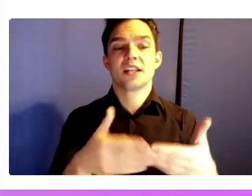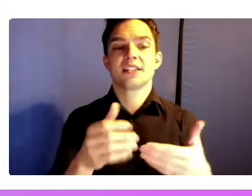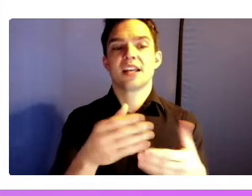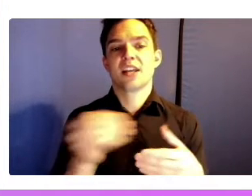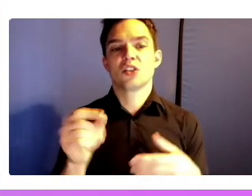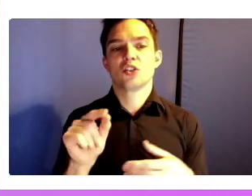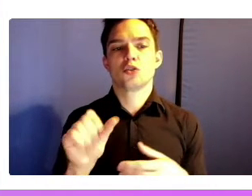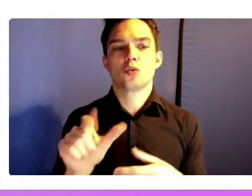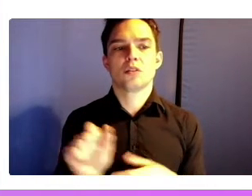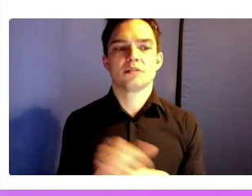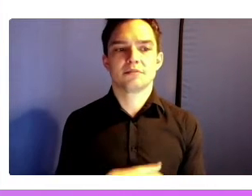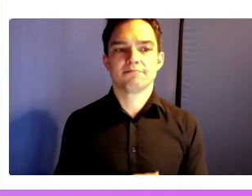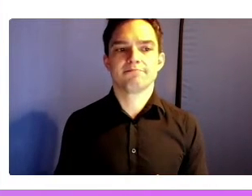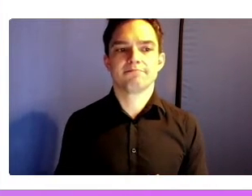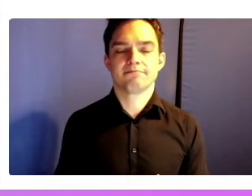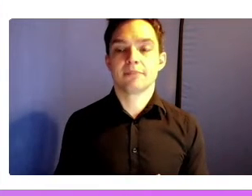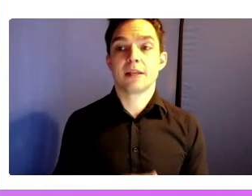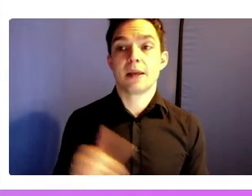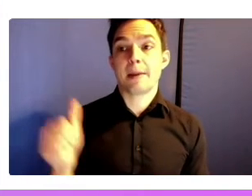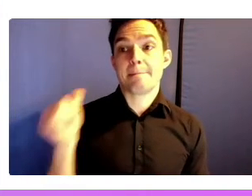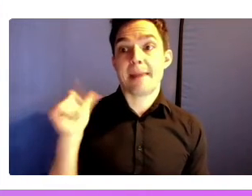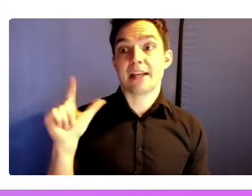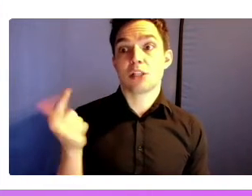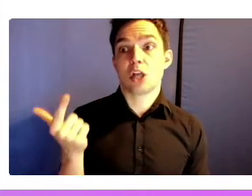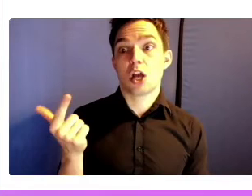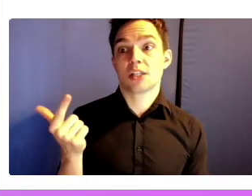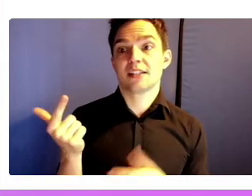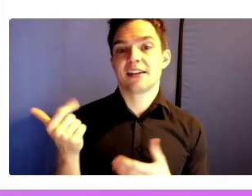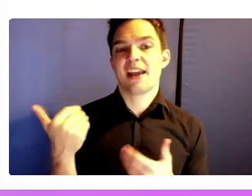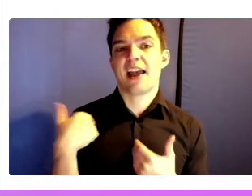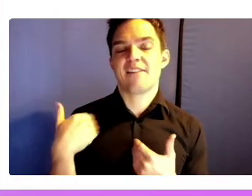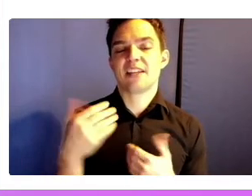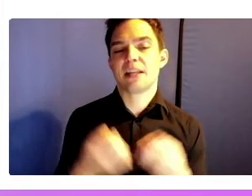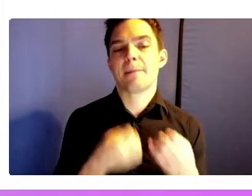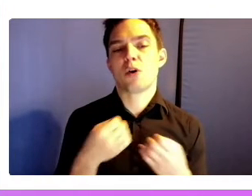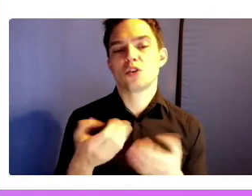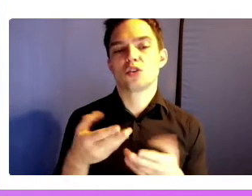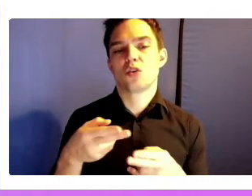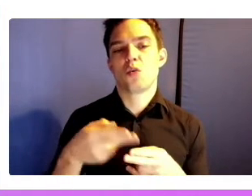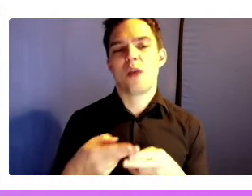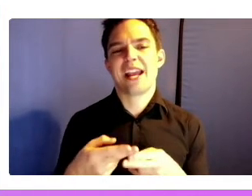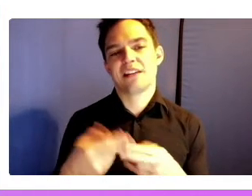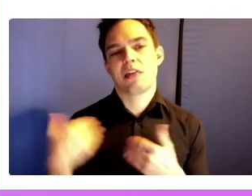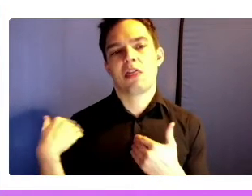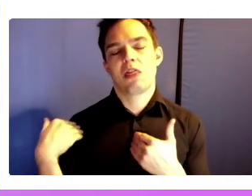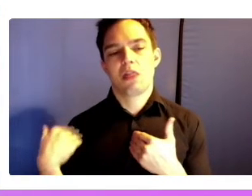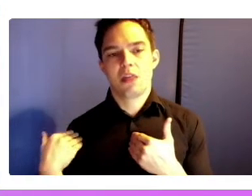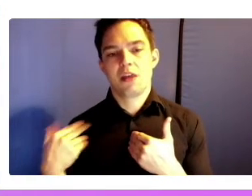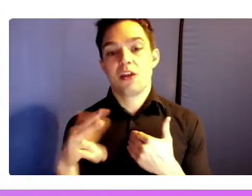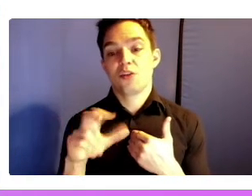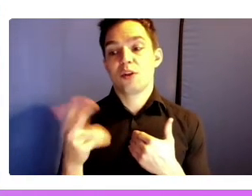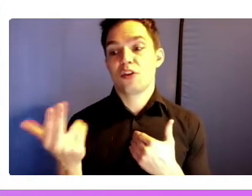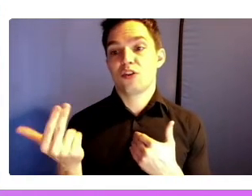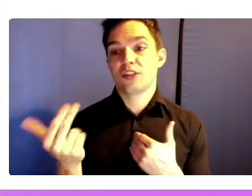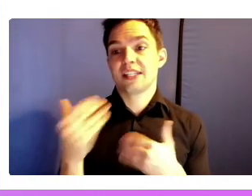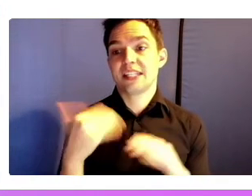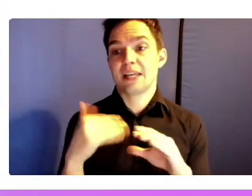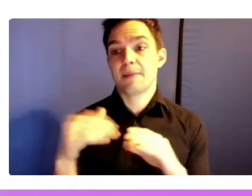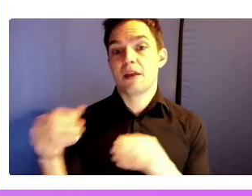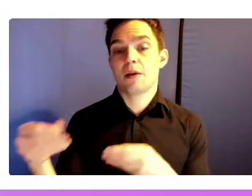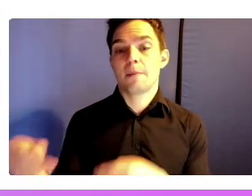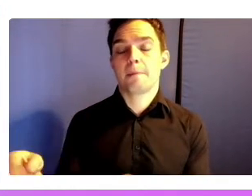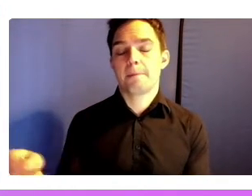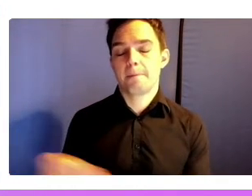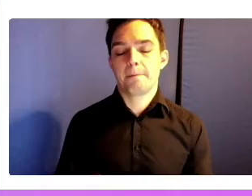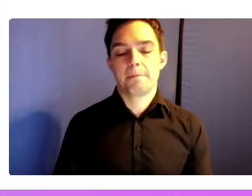For me, backlogs carry an emotional weight. When I got the 313 emails, I